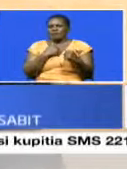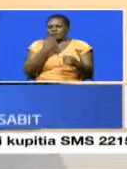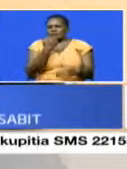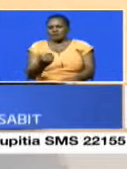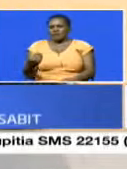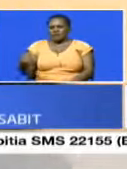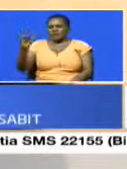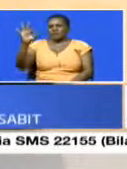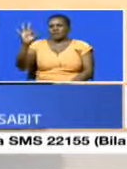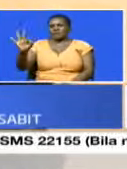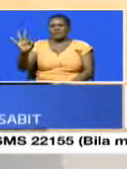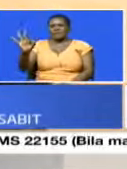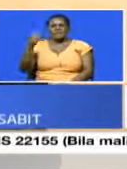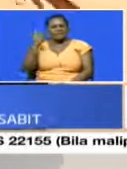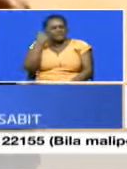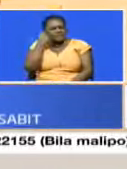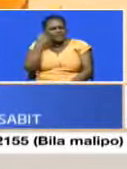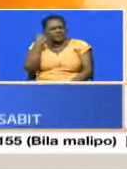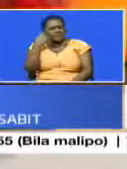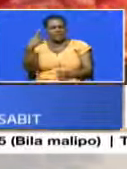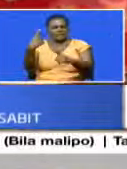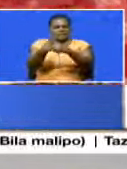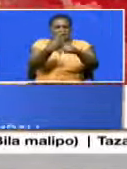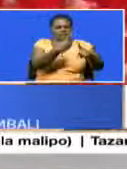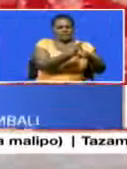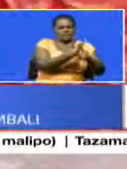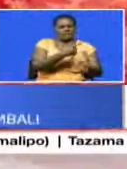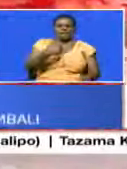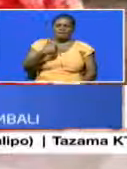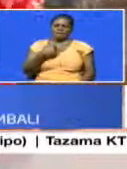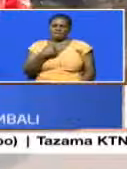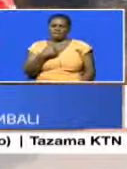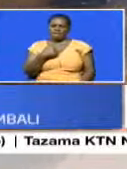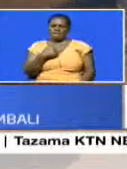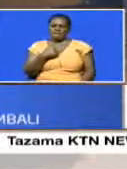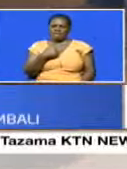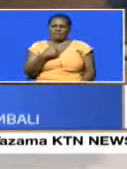Watoto watatu wamekuwa kiugua maradhi mbalimbali.